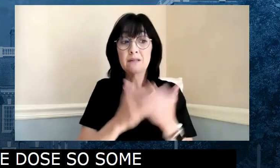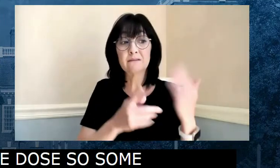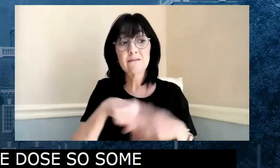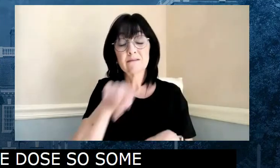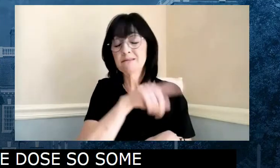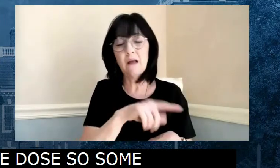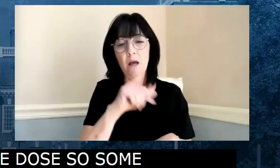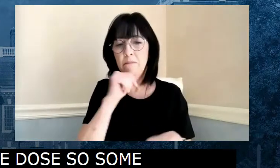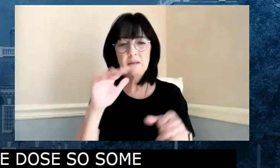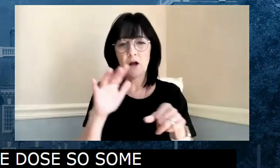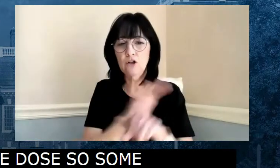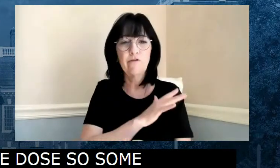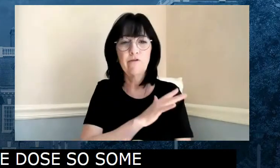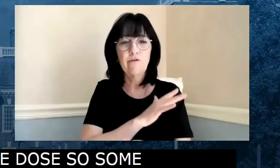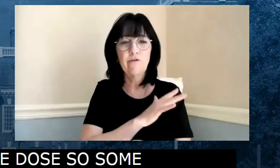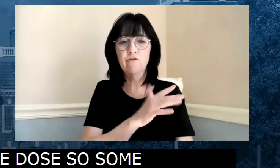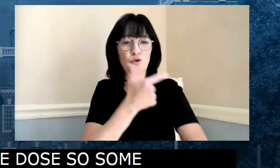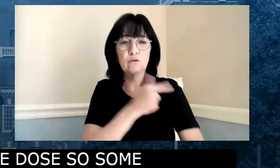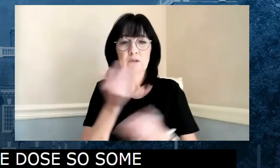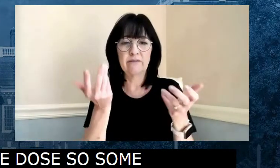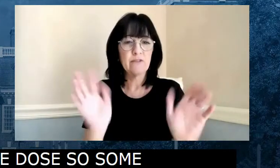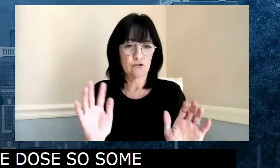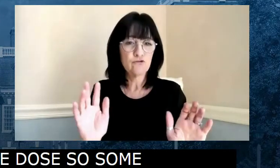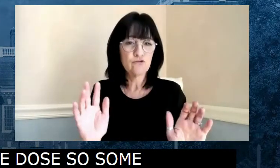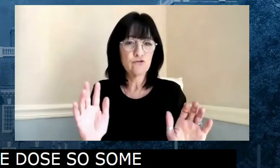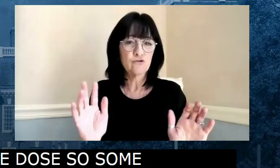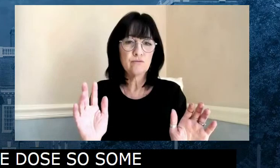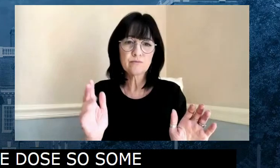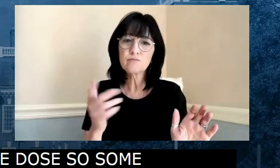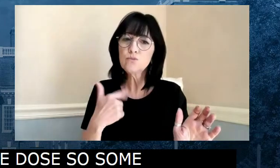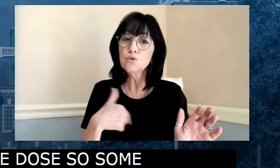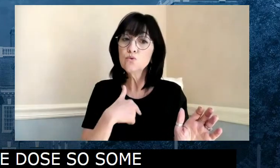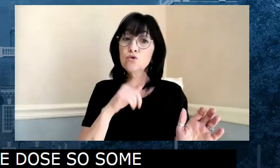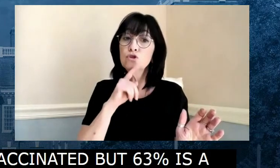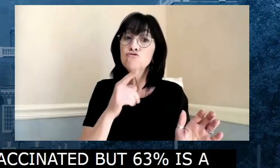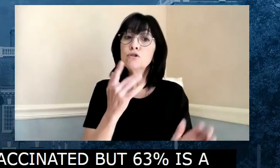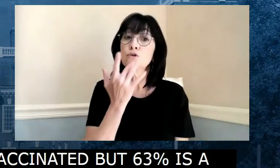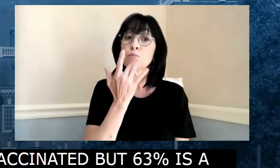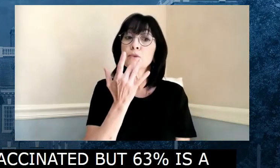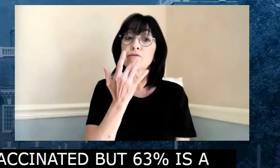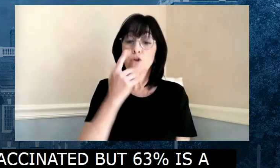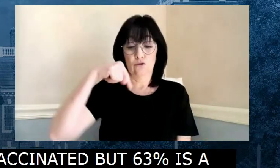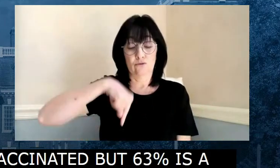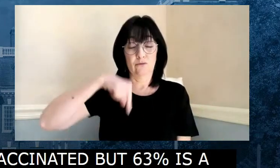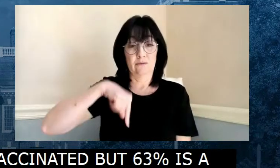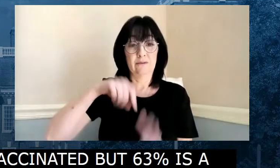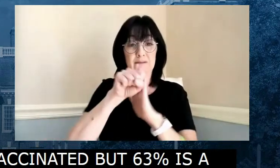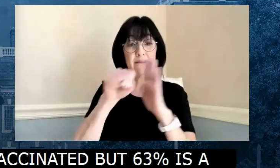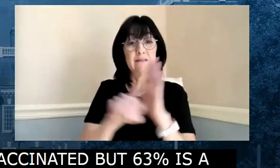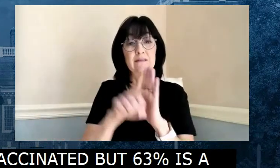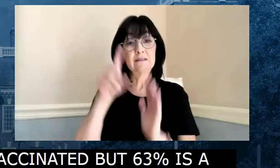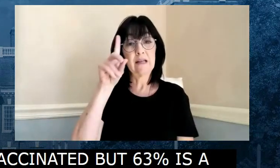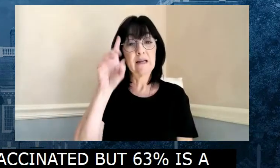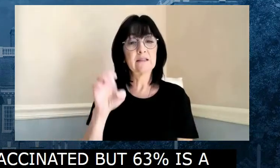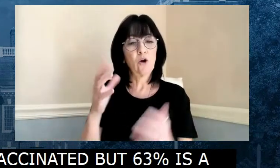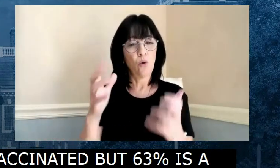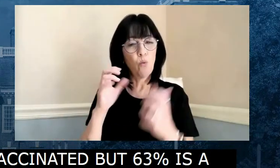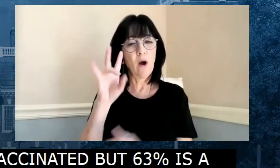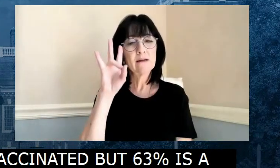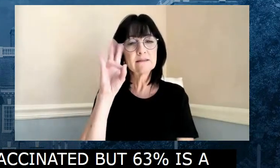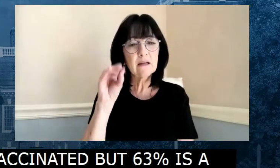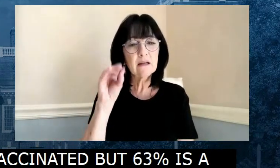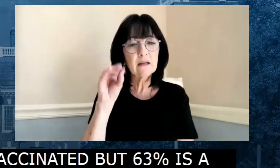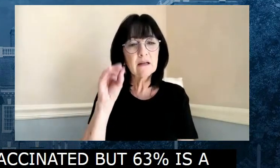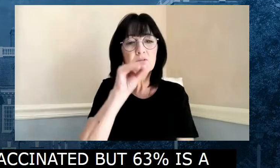63% is a good, strong number. We want to get up to 70%, and we want to include in that denominator